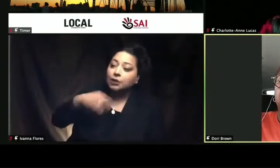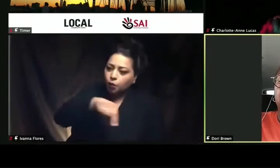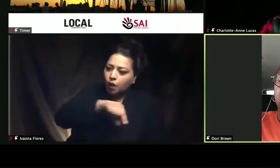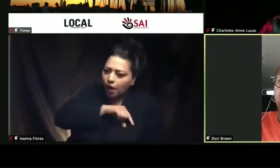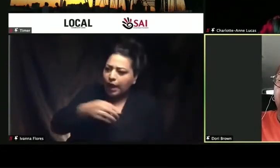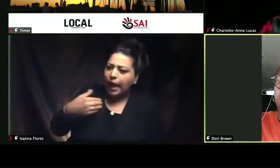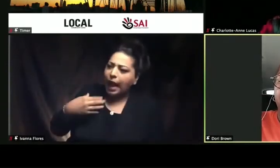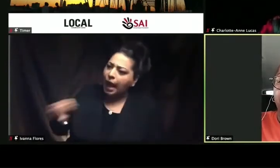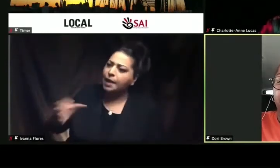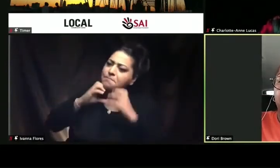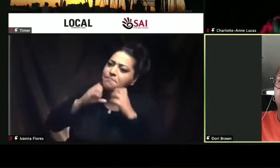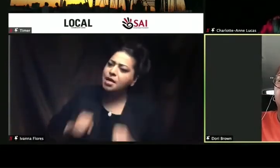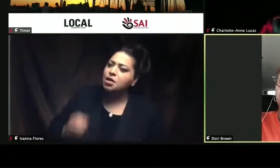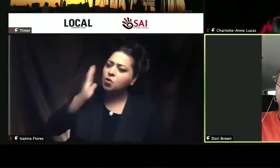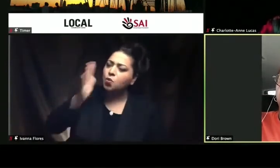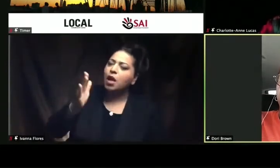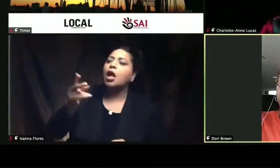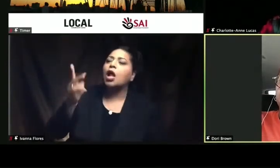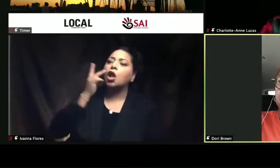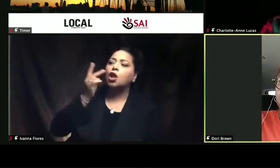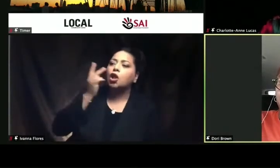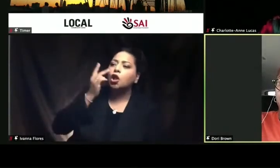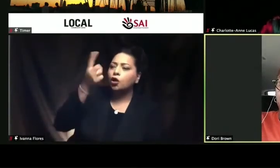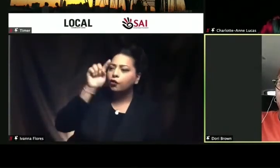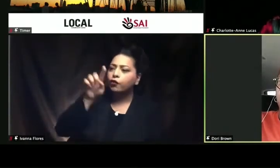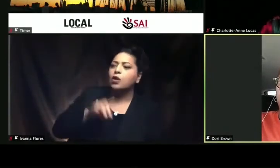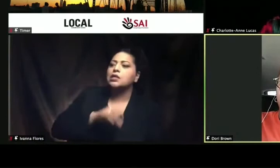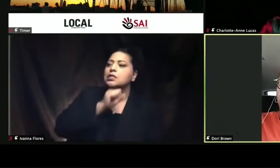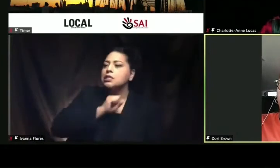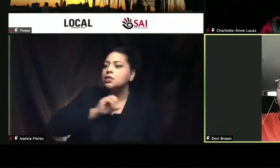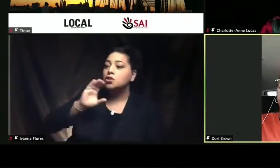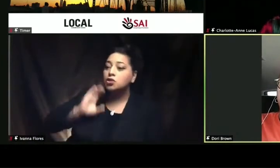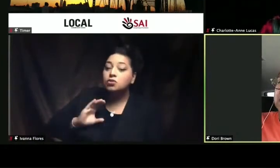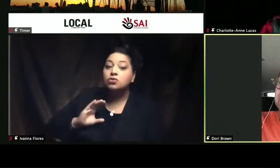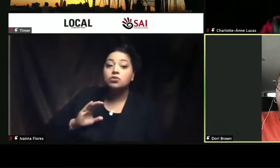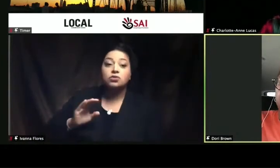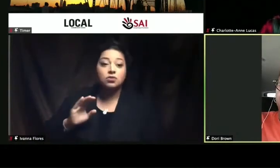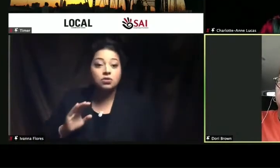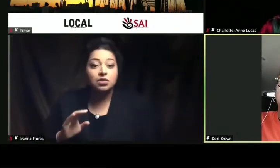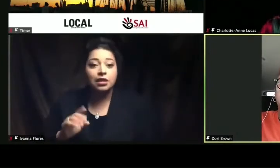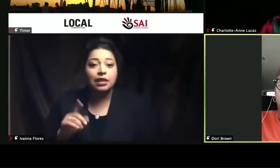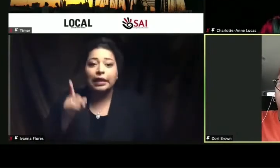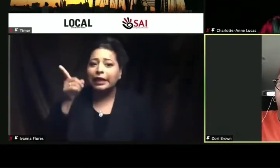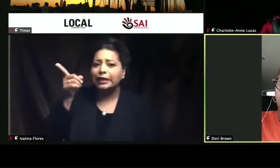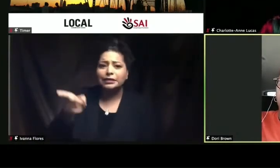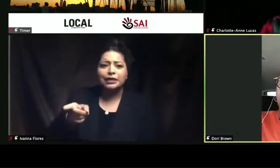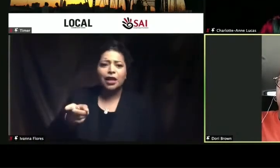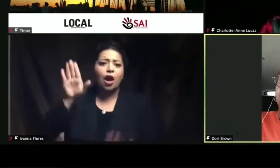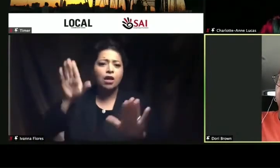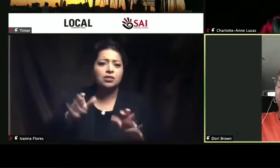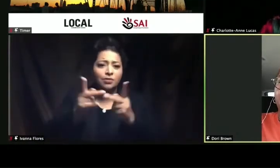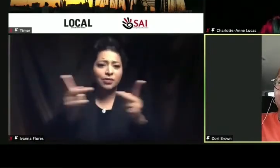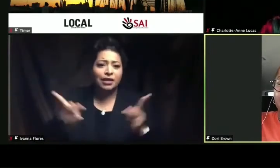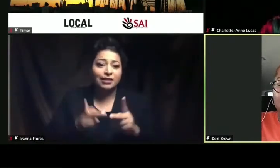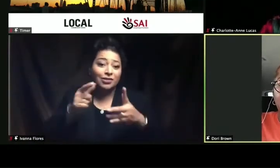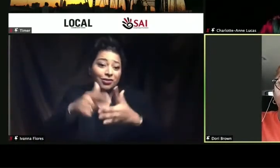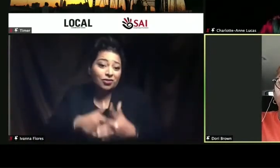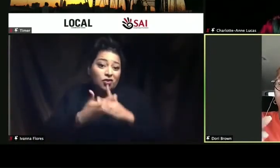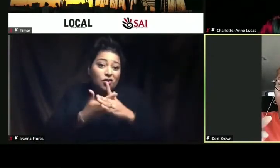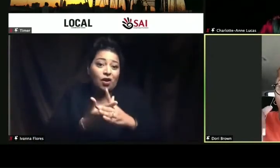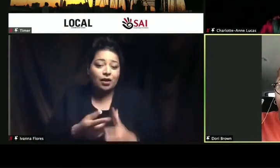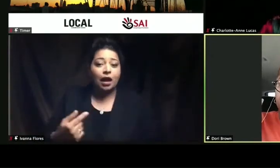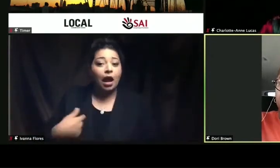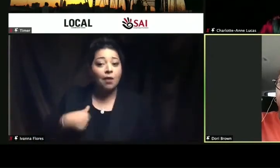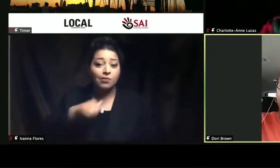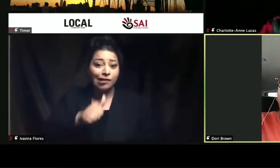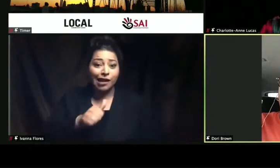a passion and will look out for the seniors, he's a great place to start. You know, I'm not a senior,